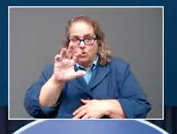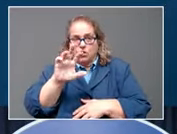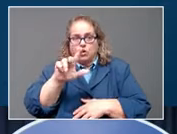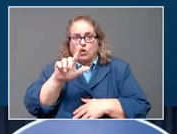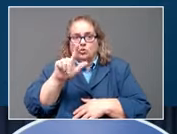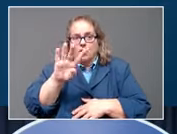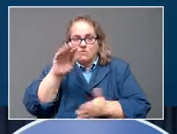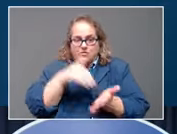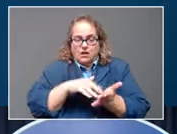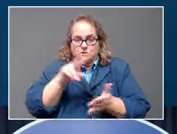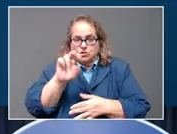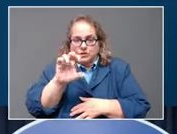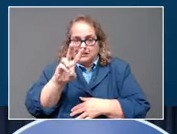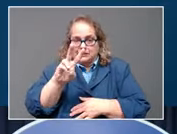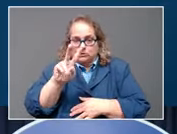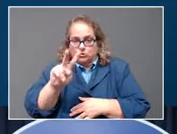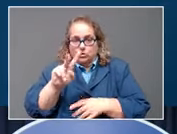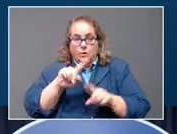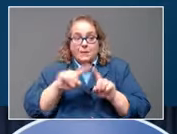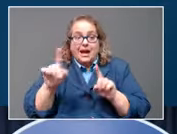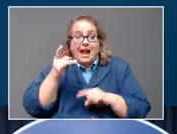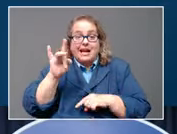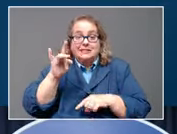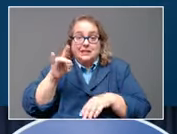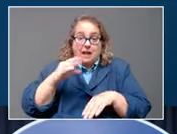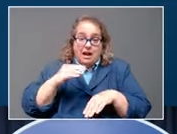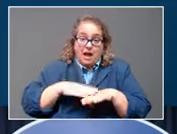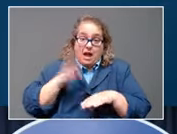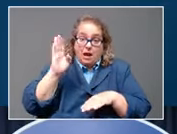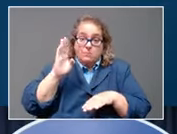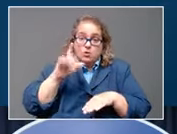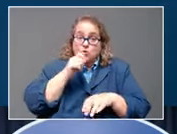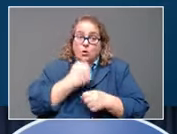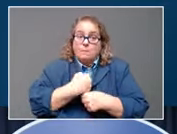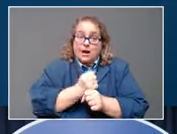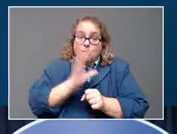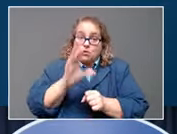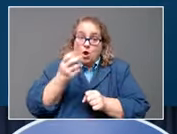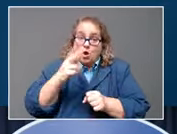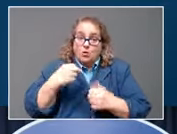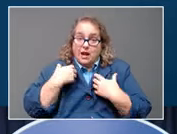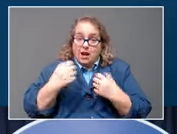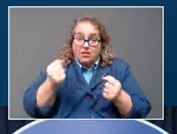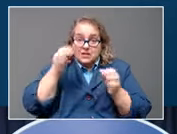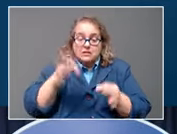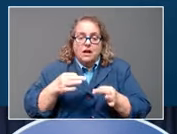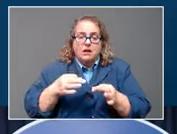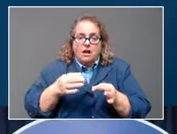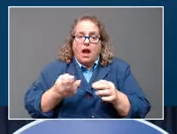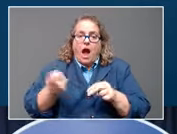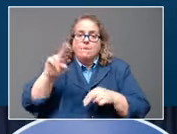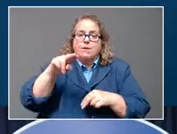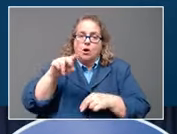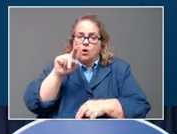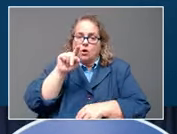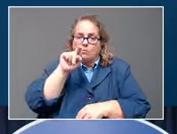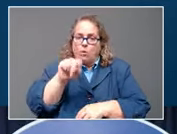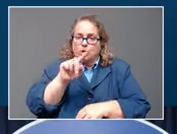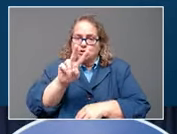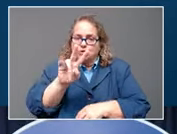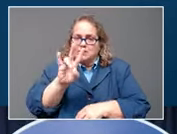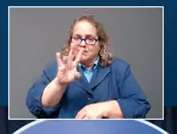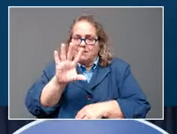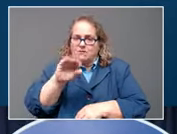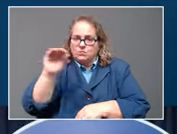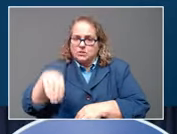2,824,262. But 18 and up, those that make their own health decisions, went up a 0.275%. I personally think that's a